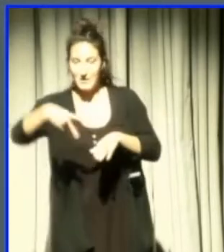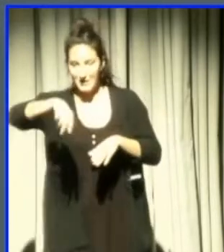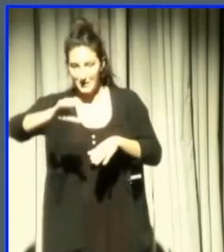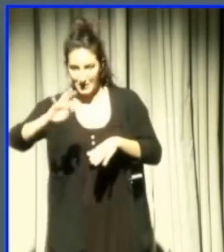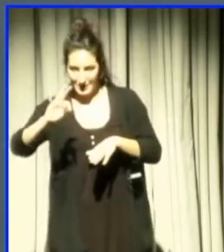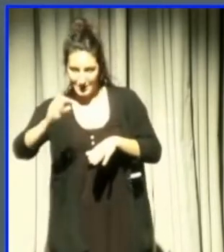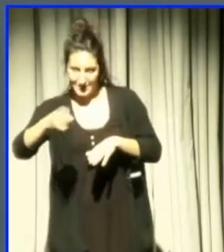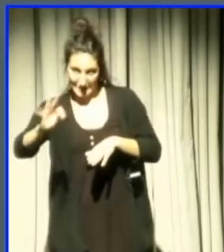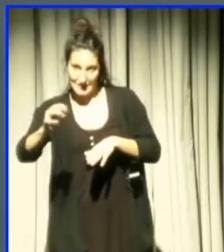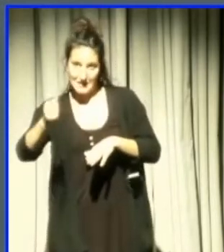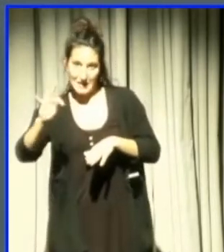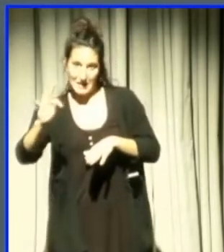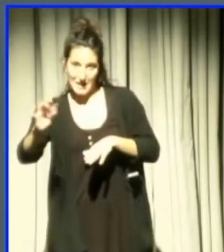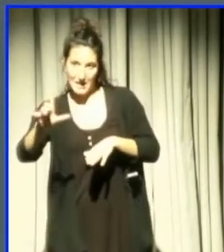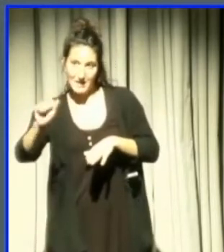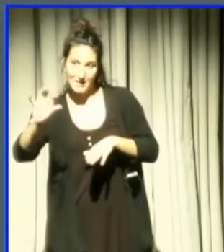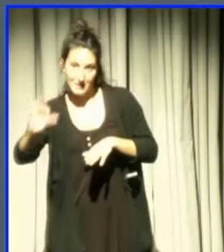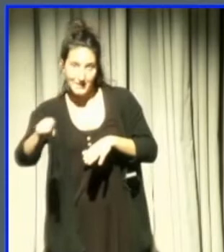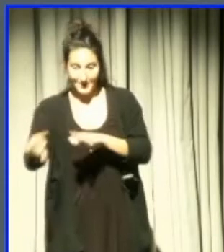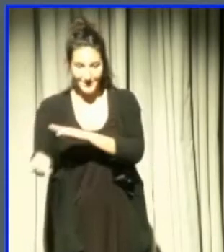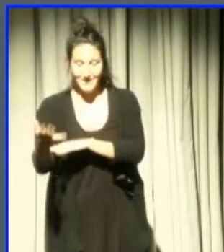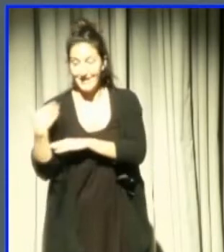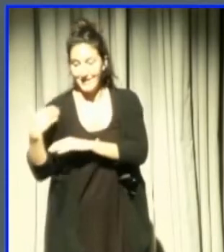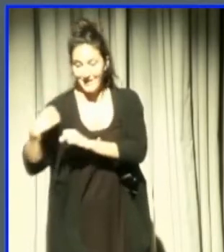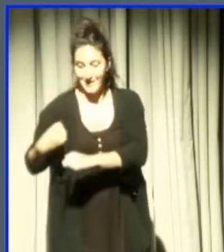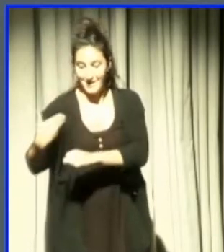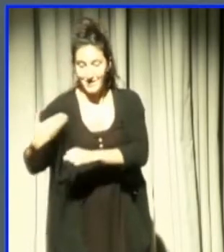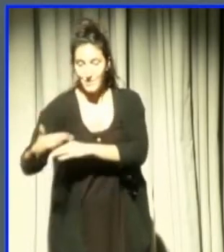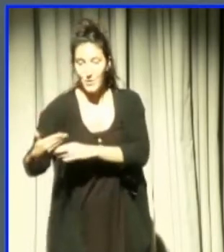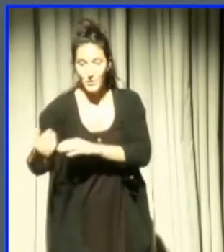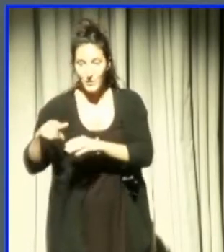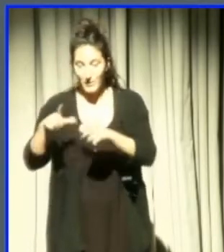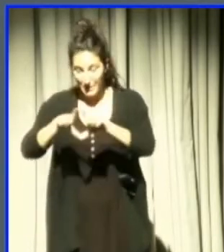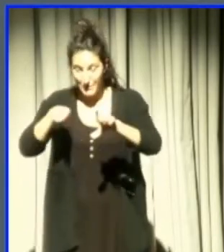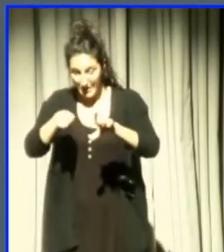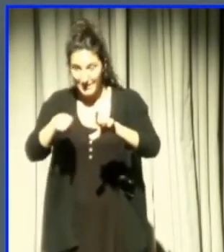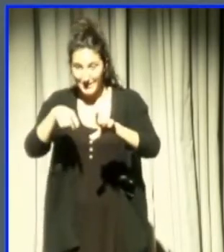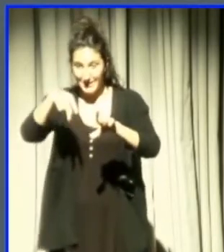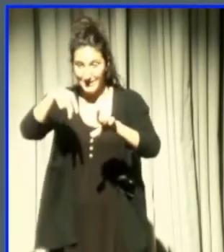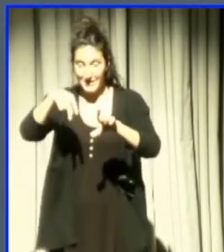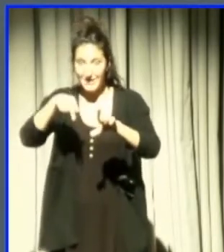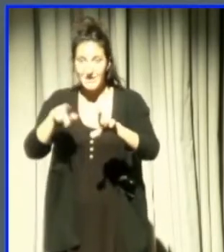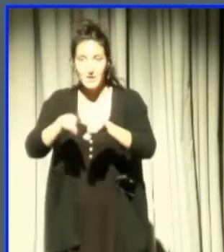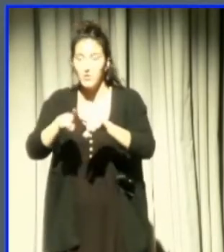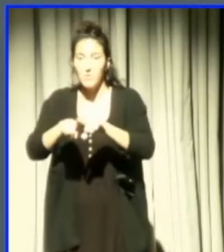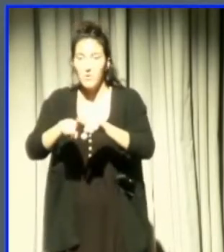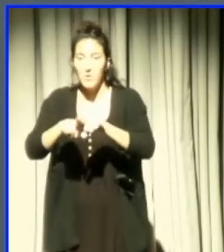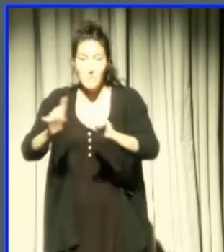been pioneering since a few years in a novel approach to trend forecasting. So we saw a number of